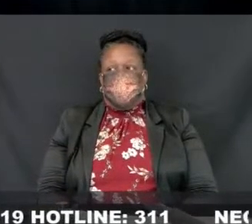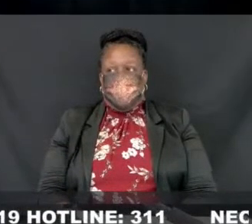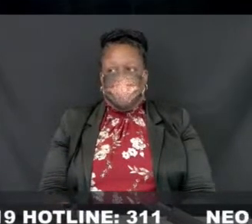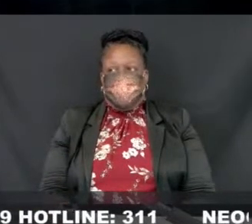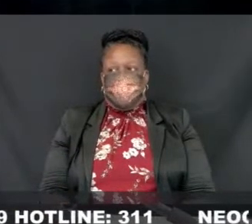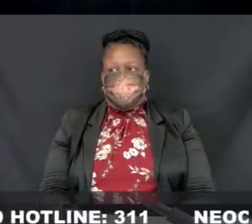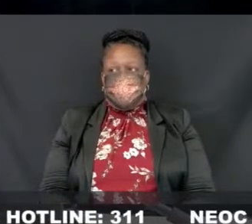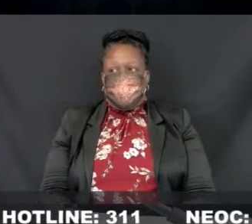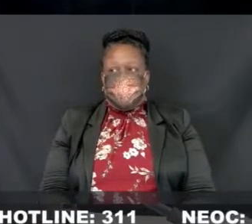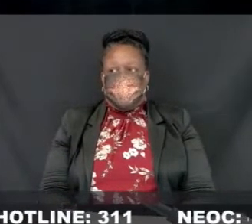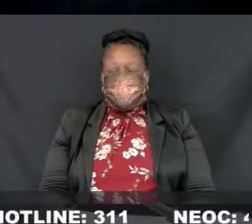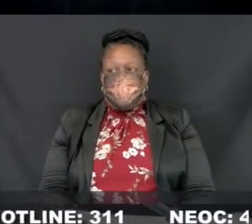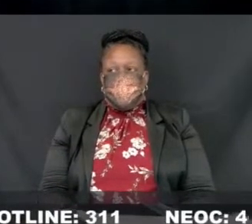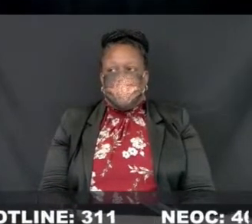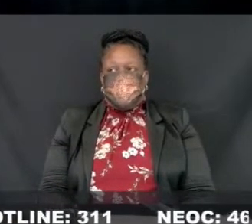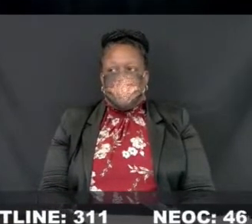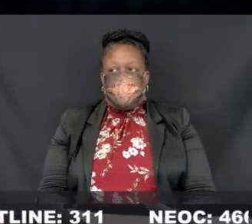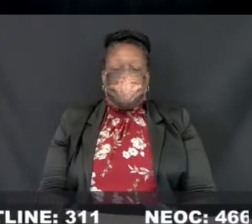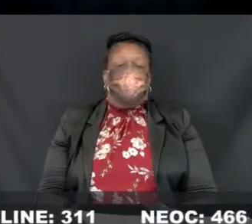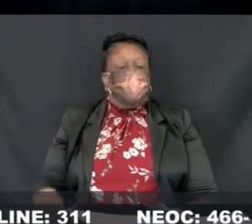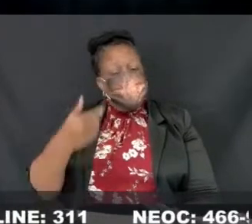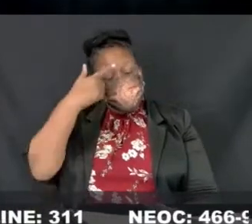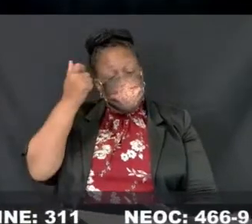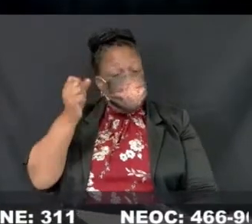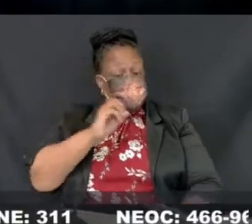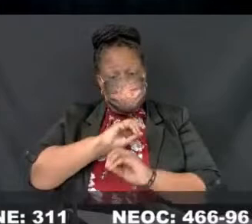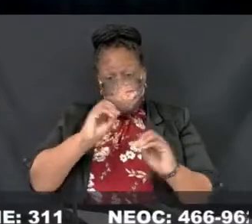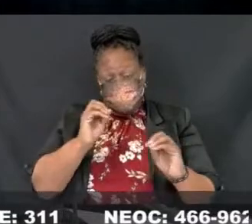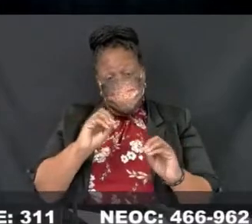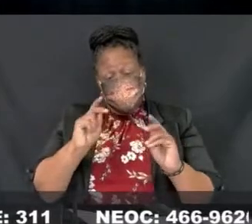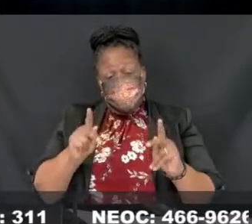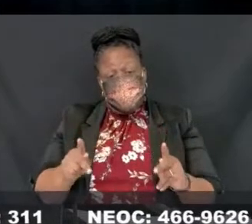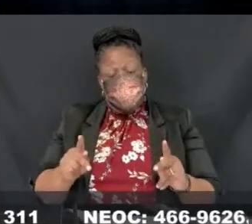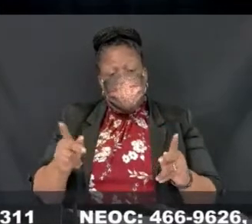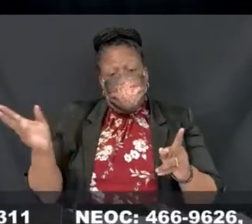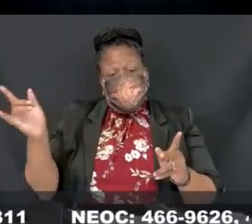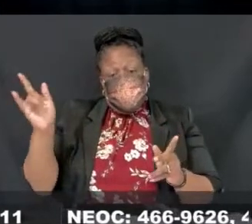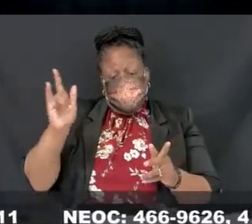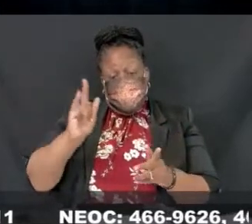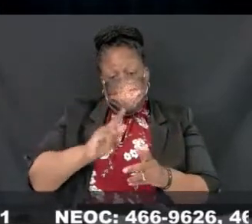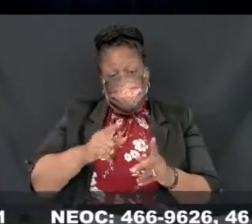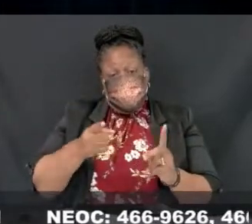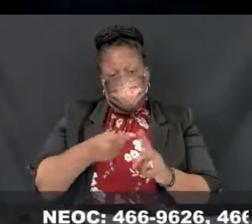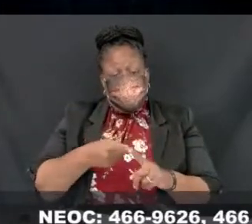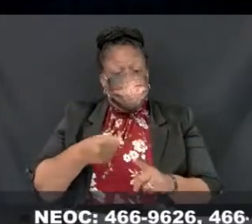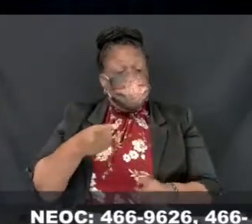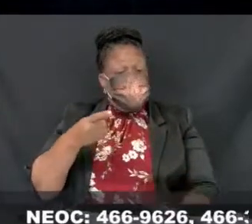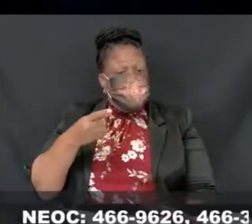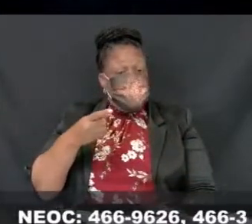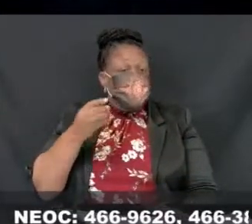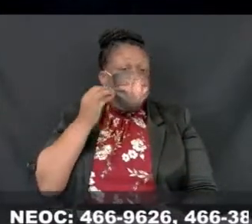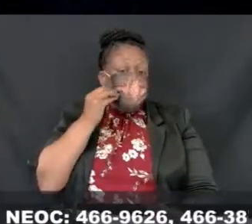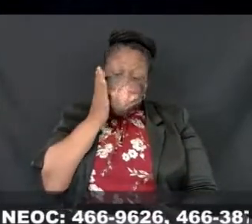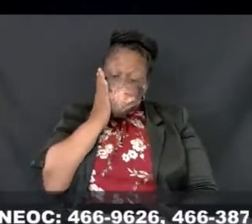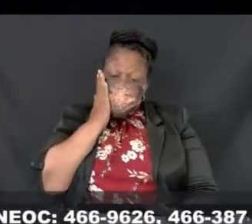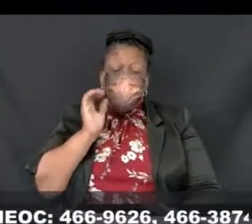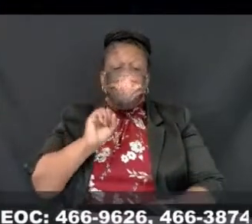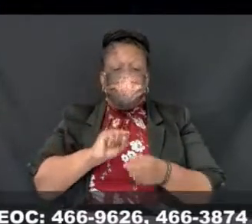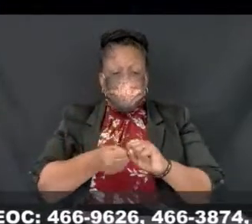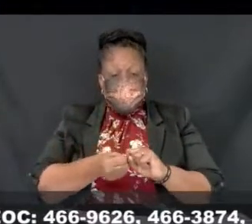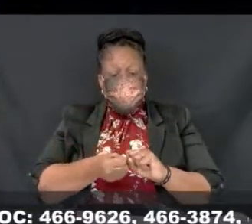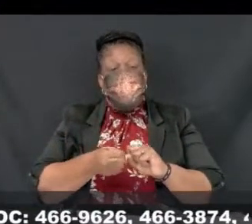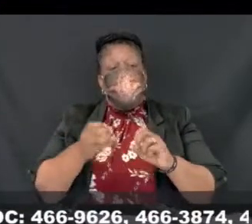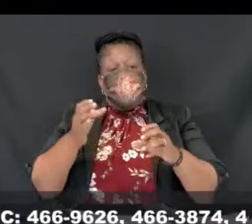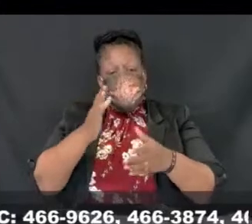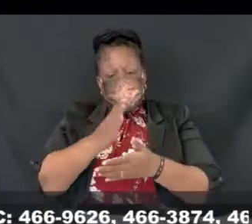When we were meeting with the hoteliers, he said, hey, listen, let us do a vacation in place, and the vacation in place can happen so and so on.